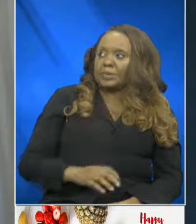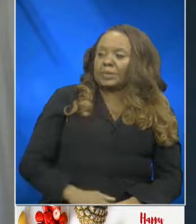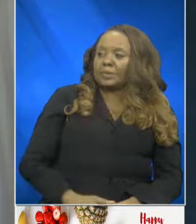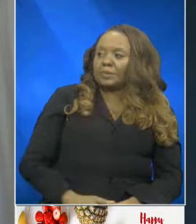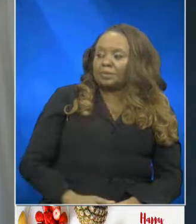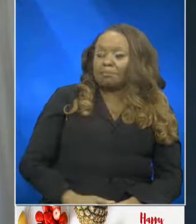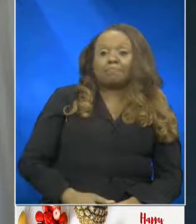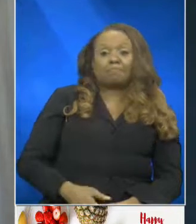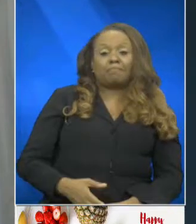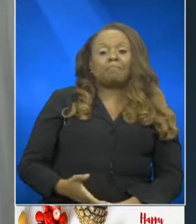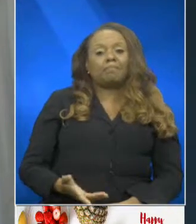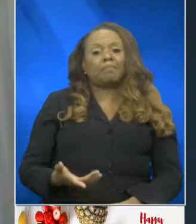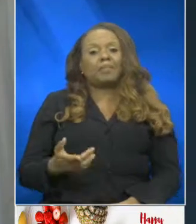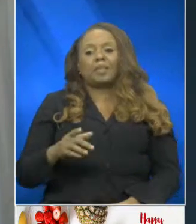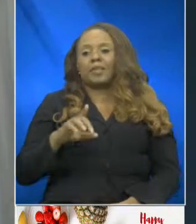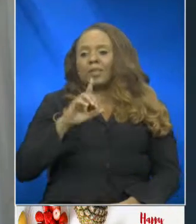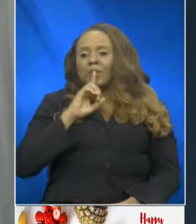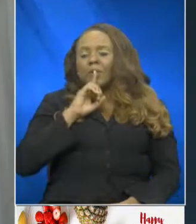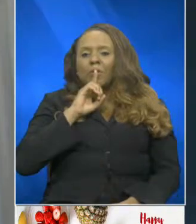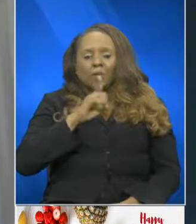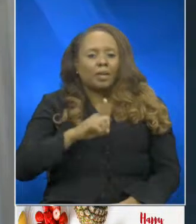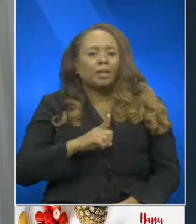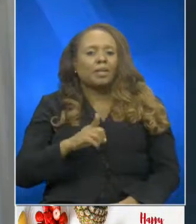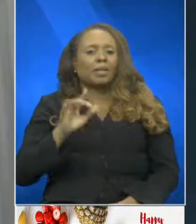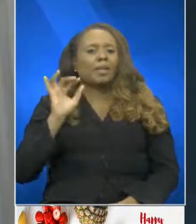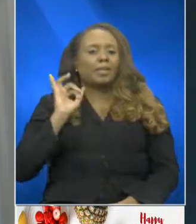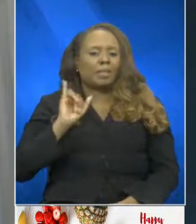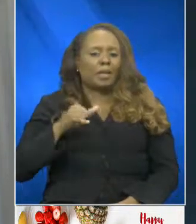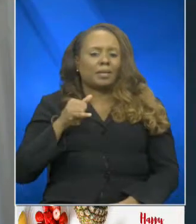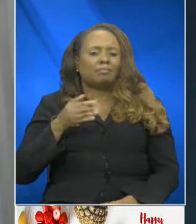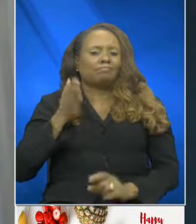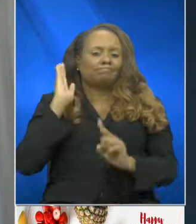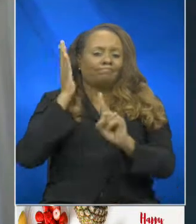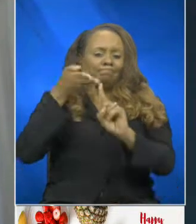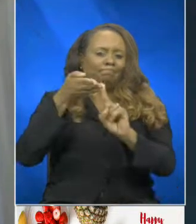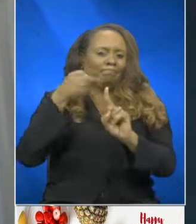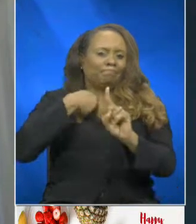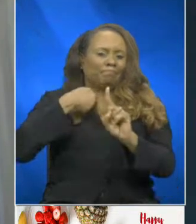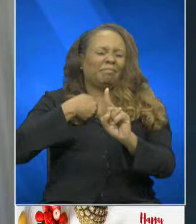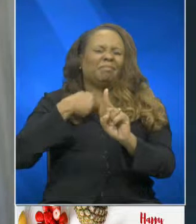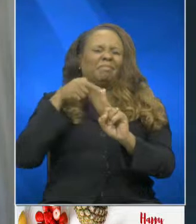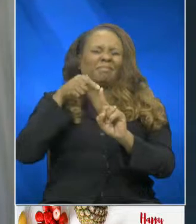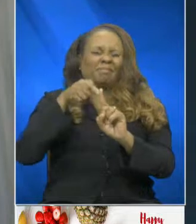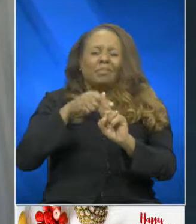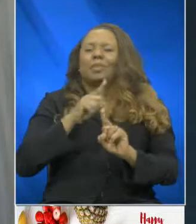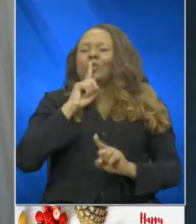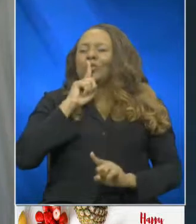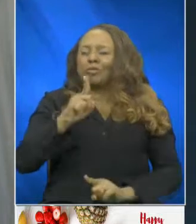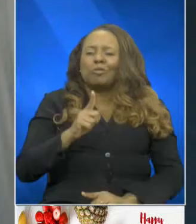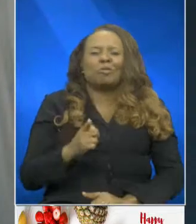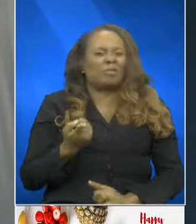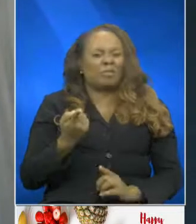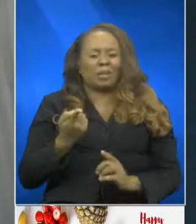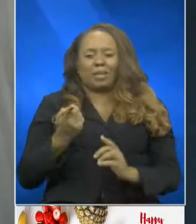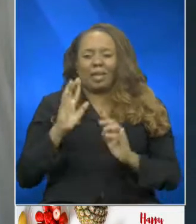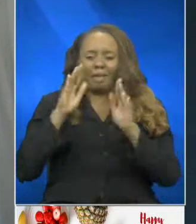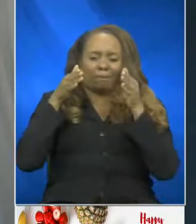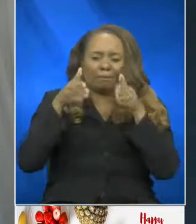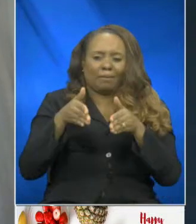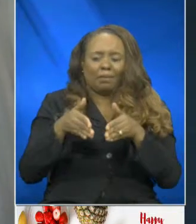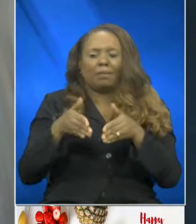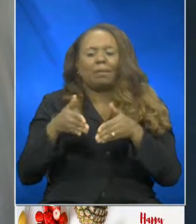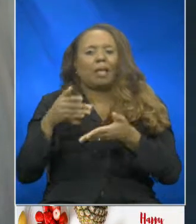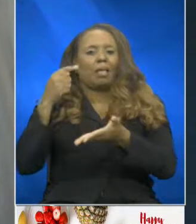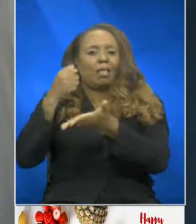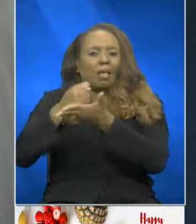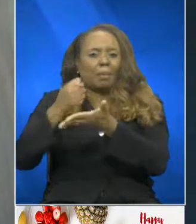my specialty of rehab medicine, where I'm a physician whose sole purpose